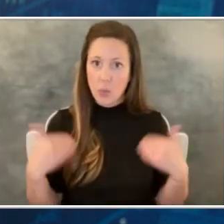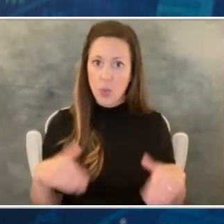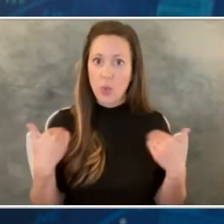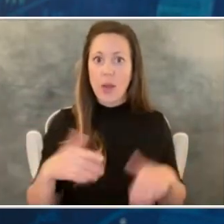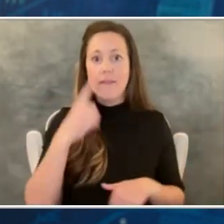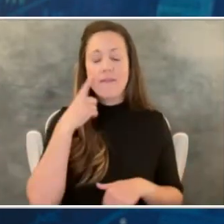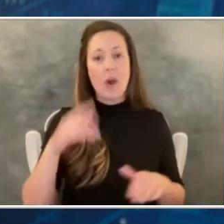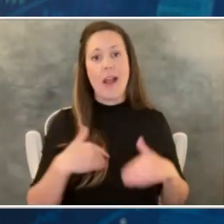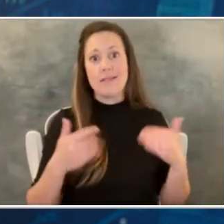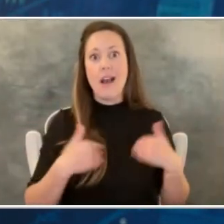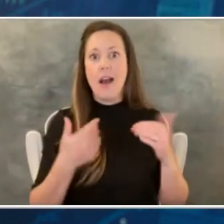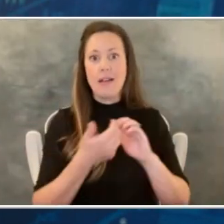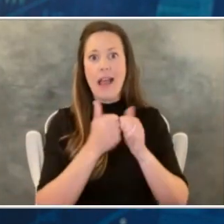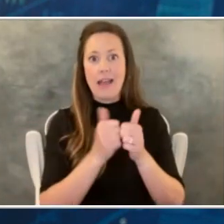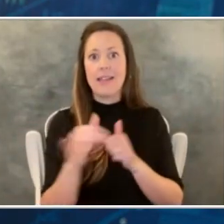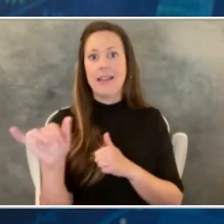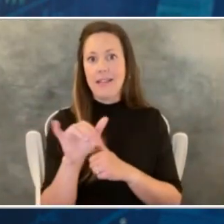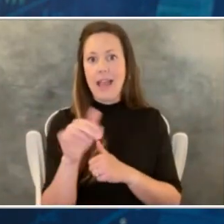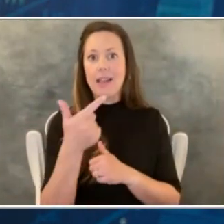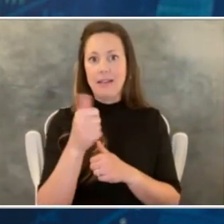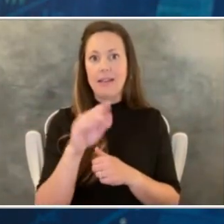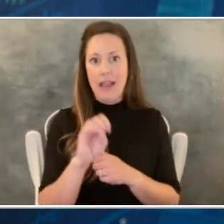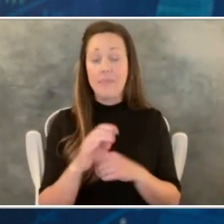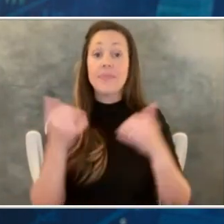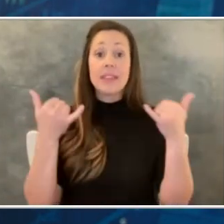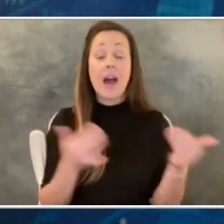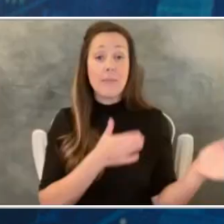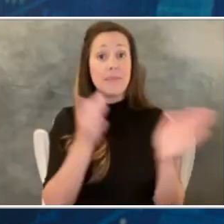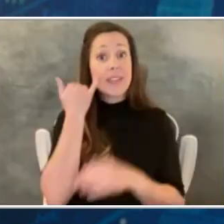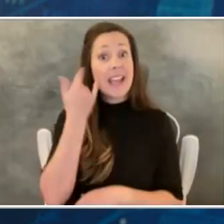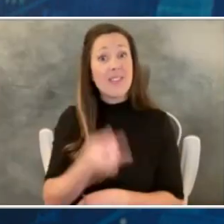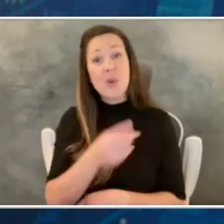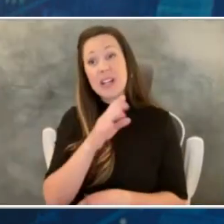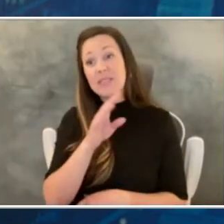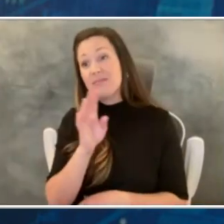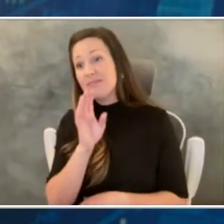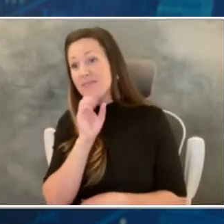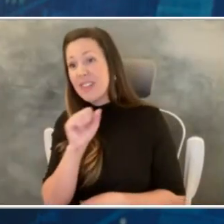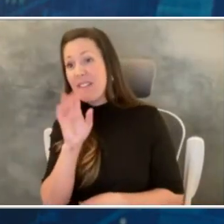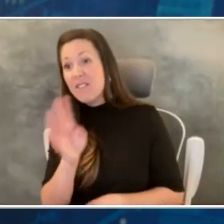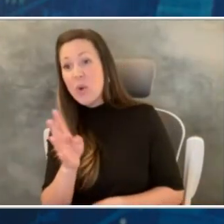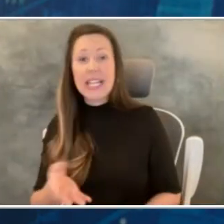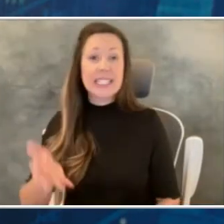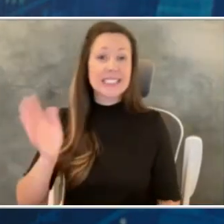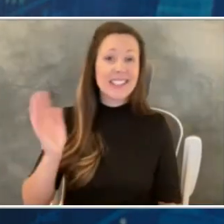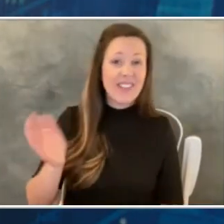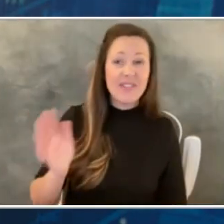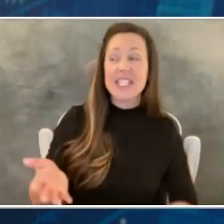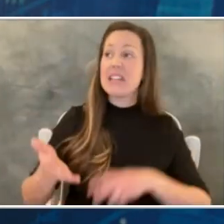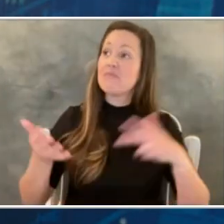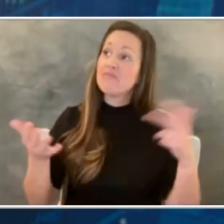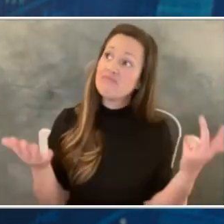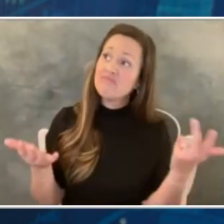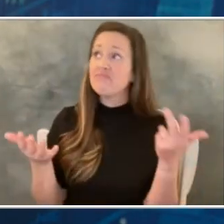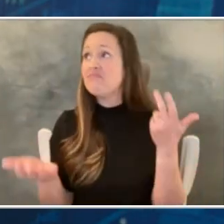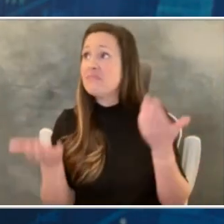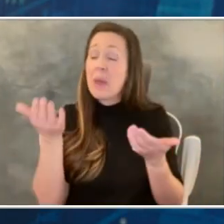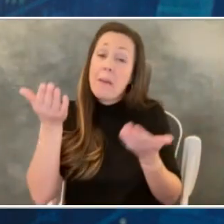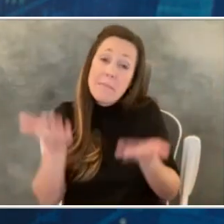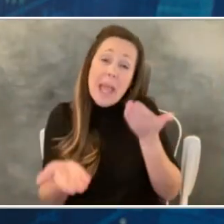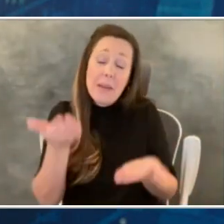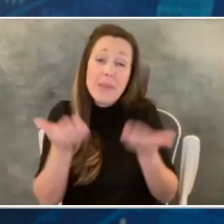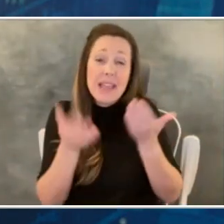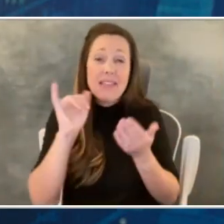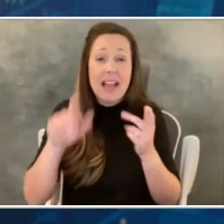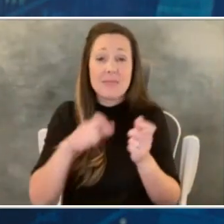high-level athlete like him. Now, if you're me, if you're in your 40s or your 50s and you're a recreational athlete, lower demand, then maybe a cadaver graft or